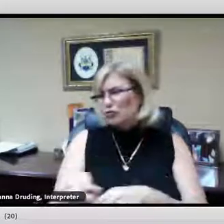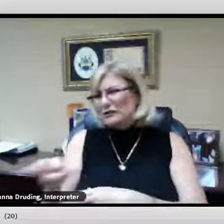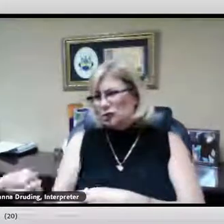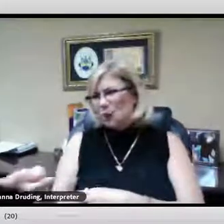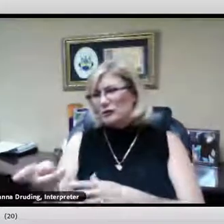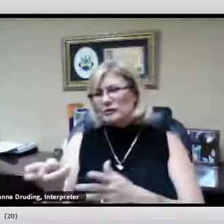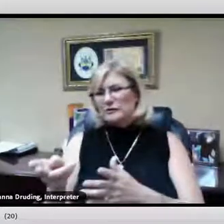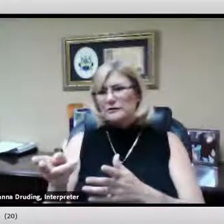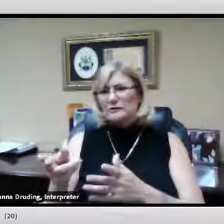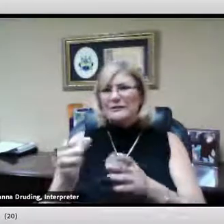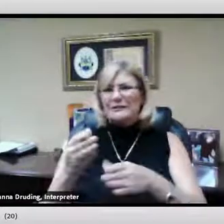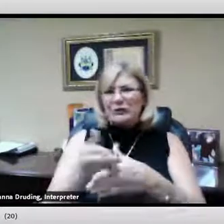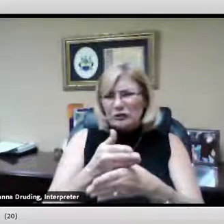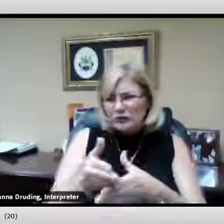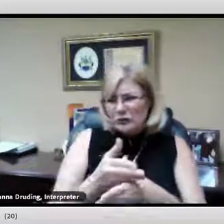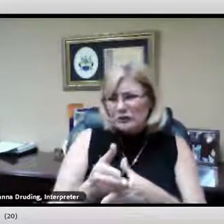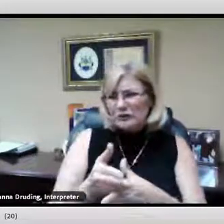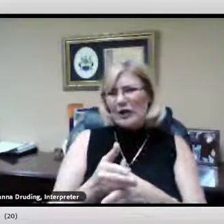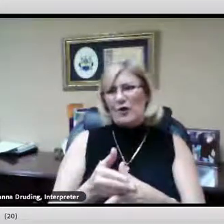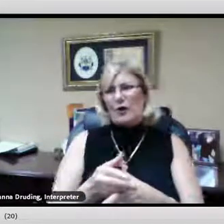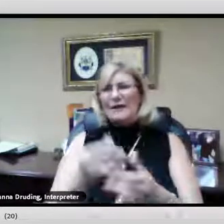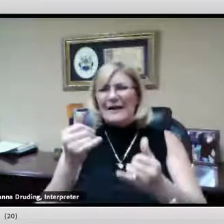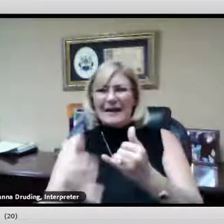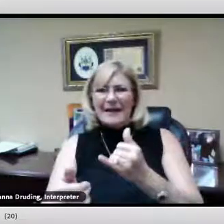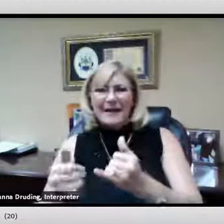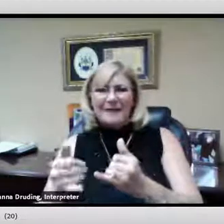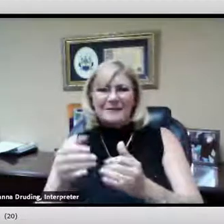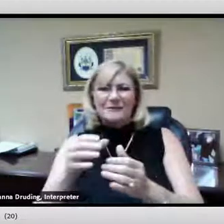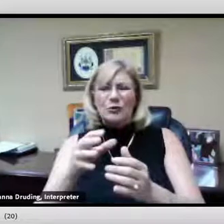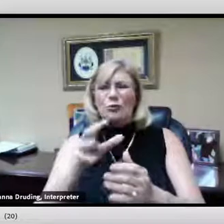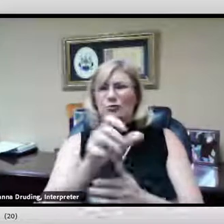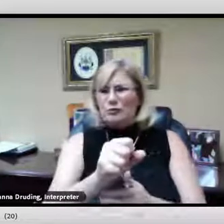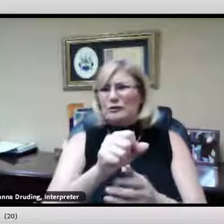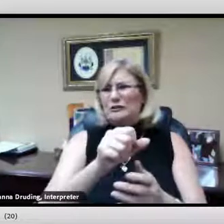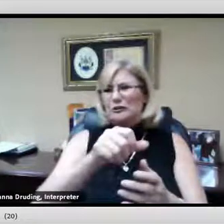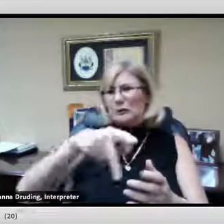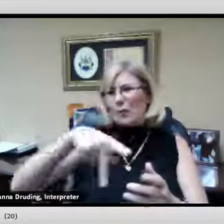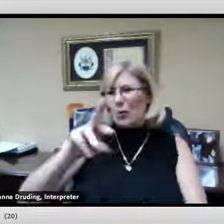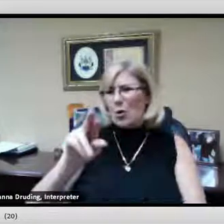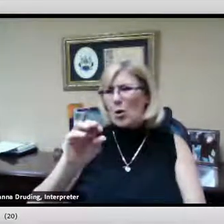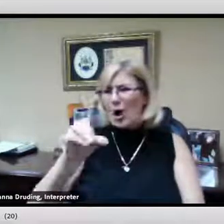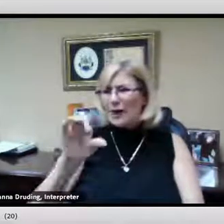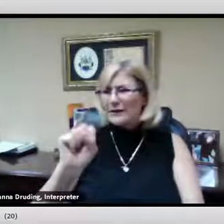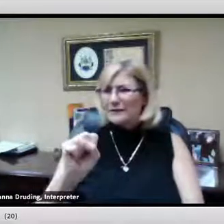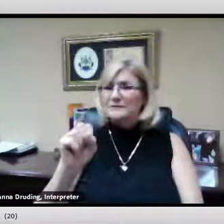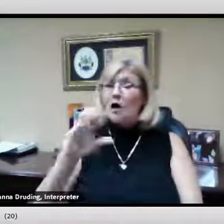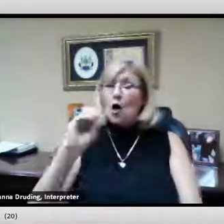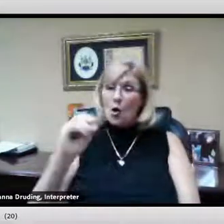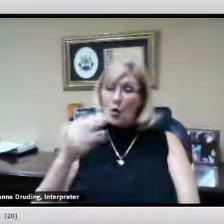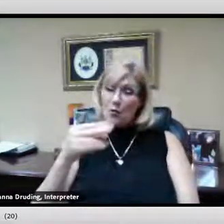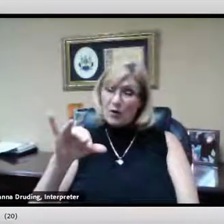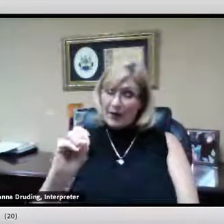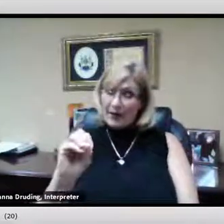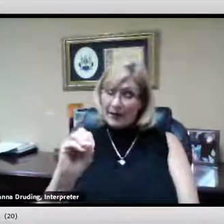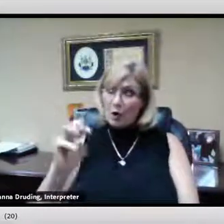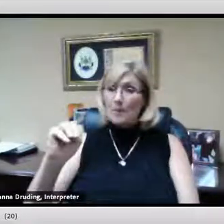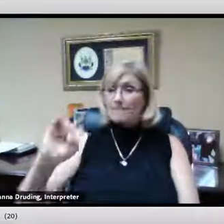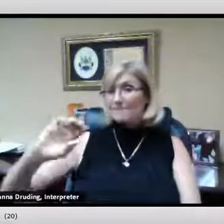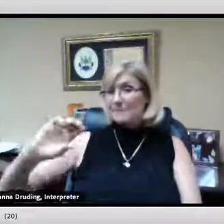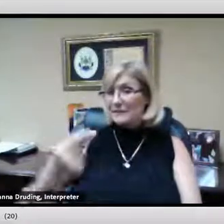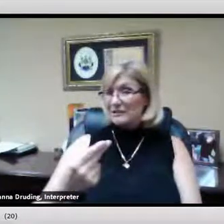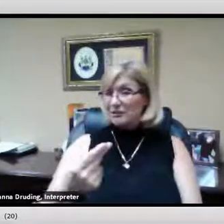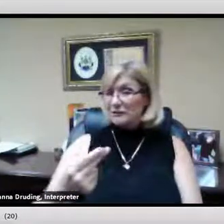Innovative Interfaces InReach product, which had been used in Ohio for OhioLink, in Michigan